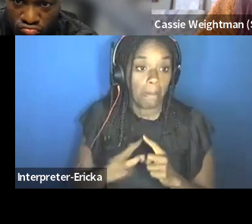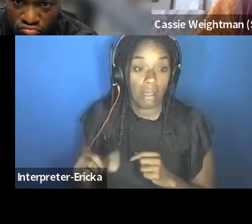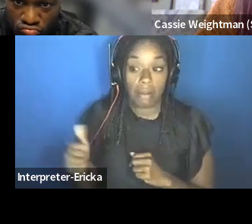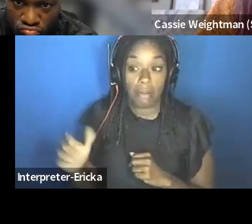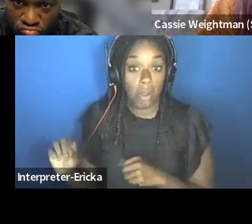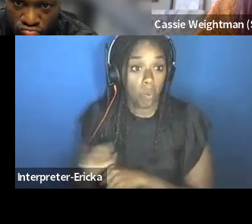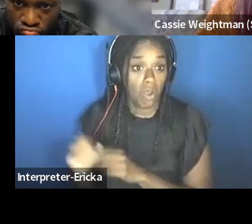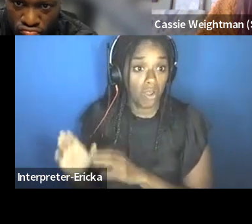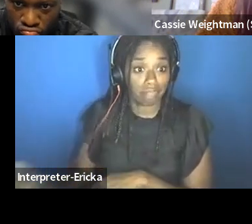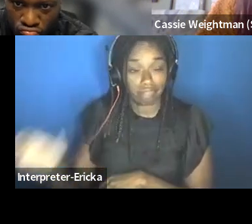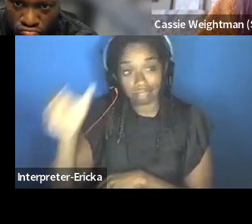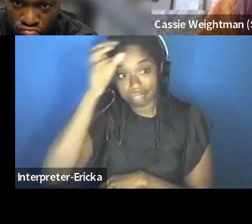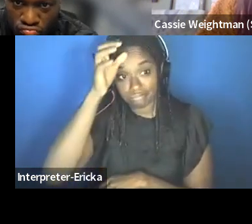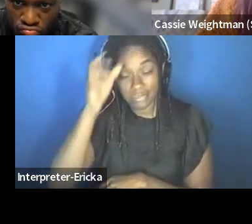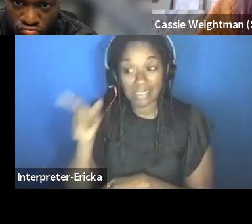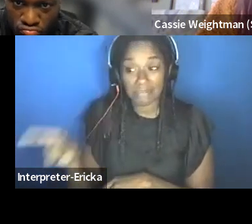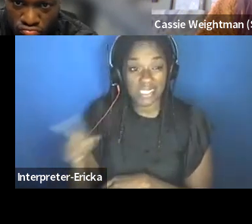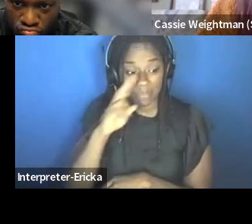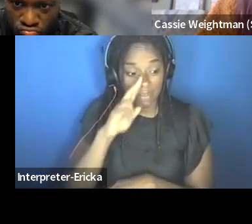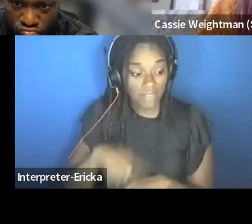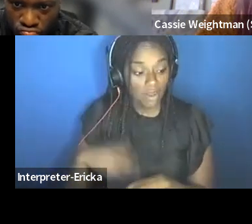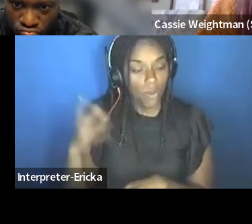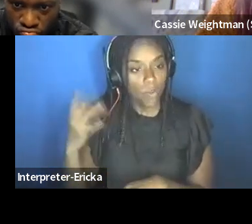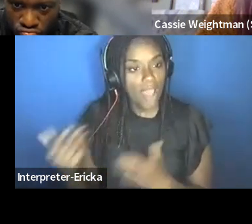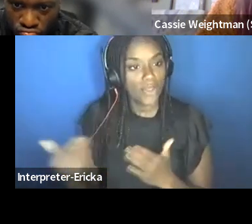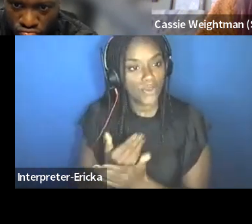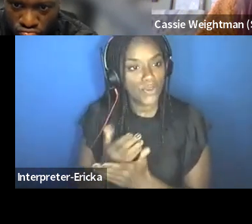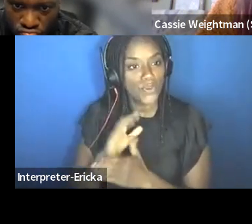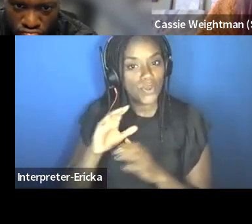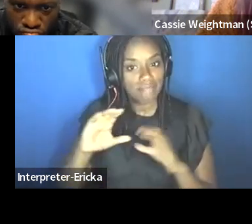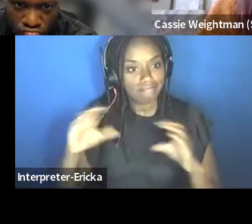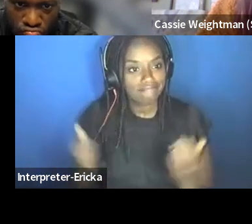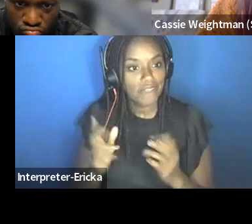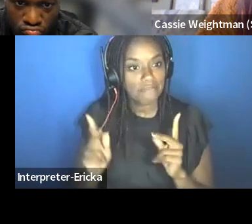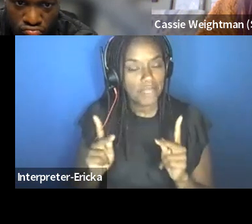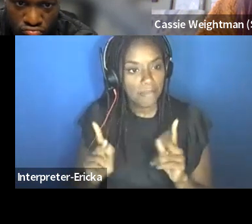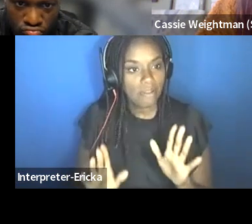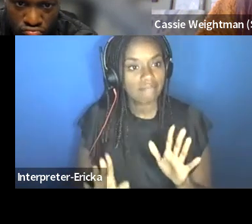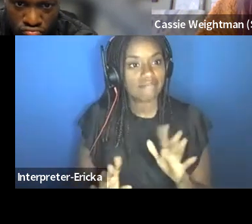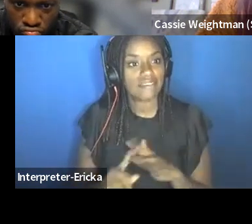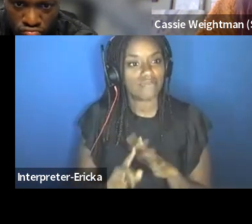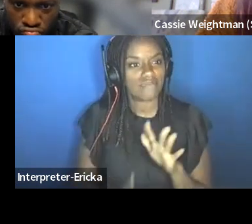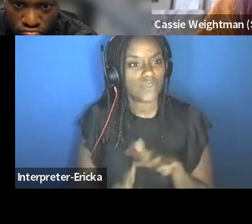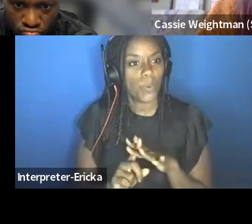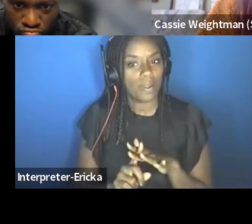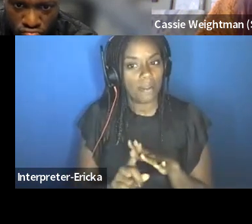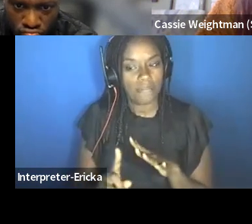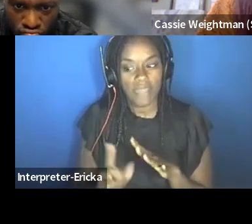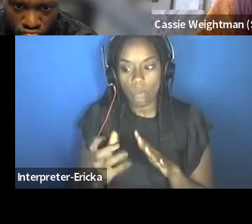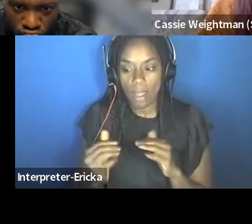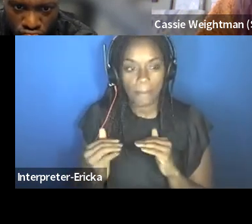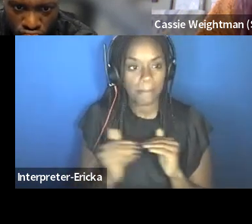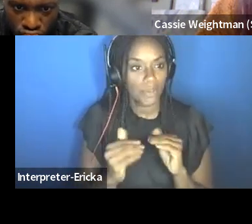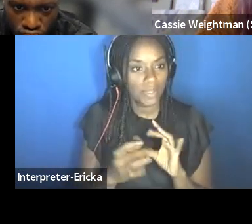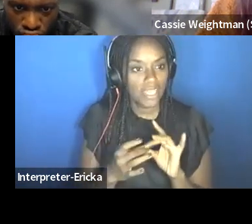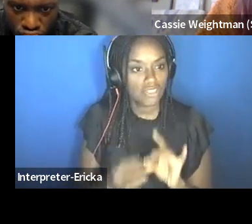been really fun because that's drawing in a new crowd of individuals that want to have peer relationship, and we can make